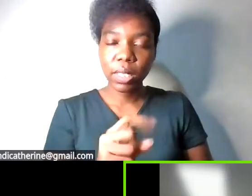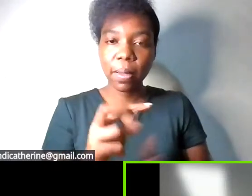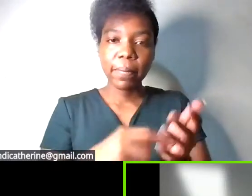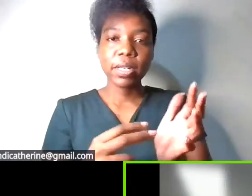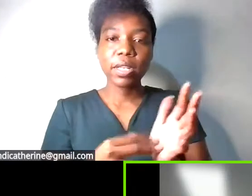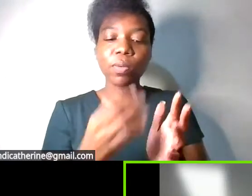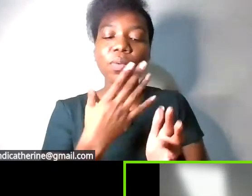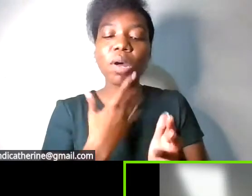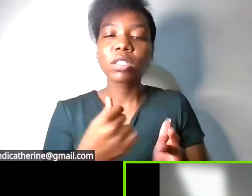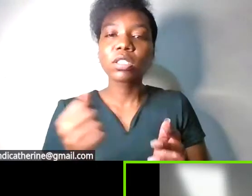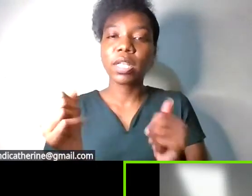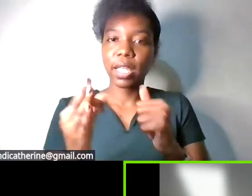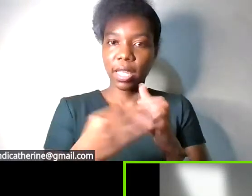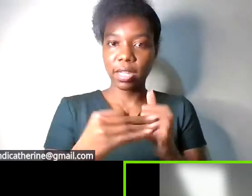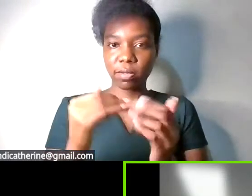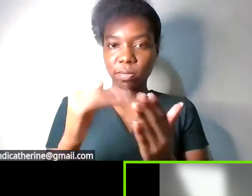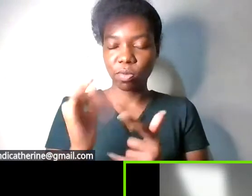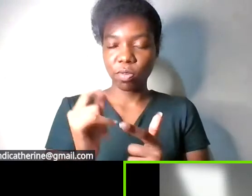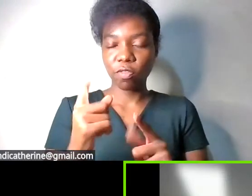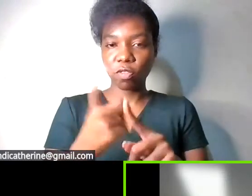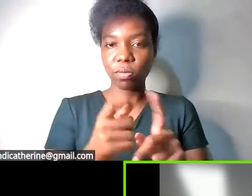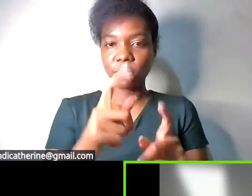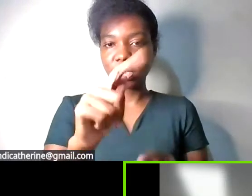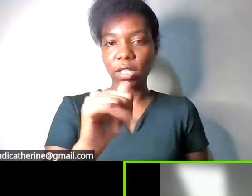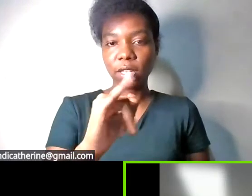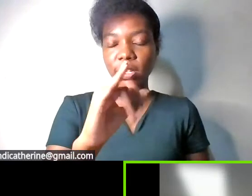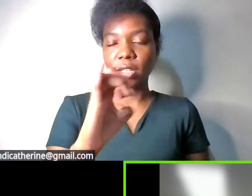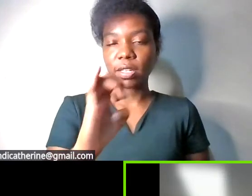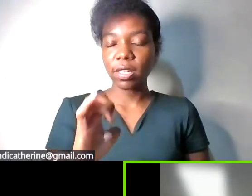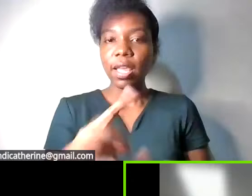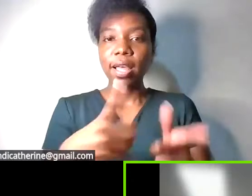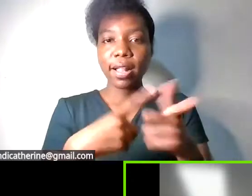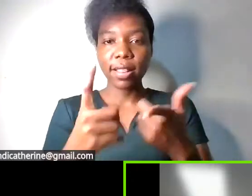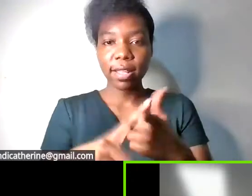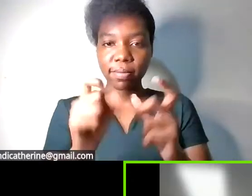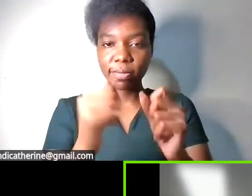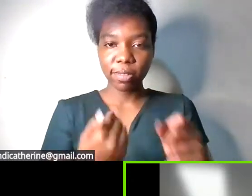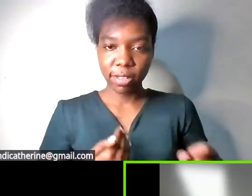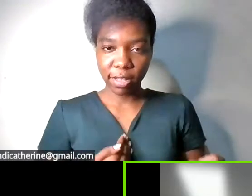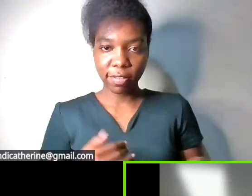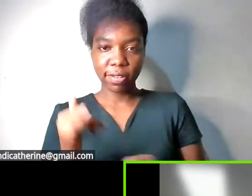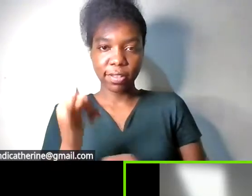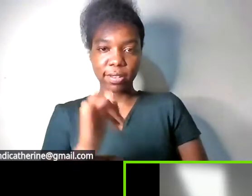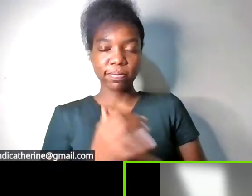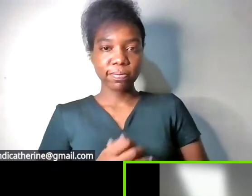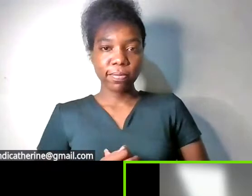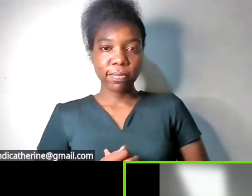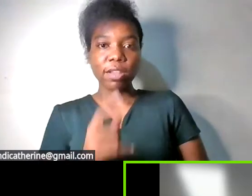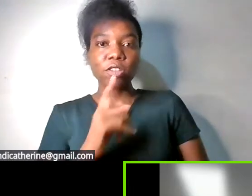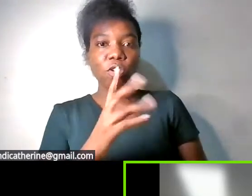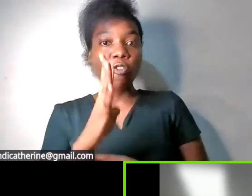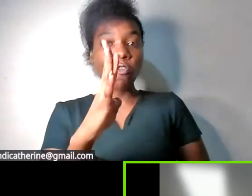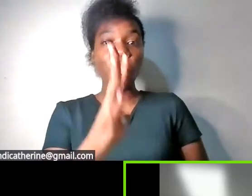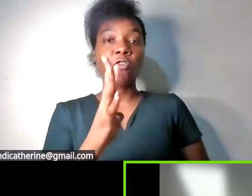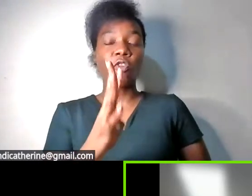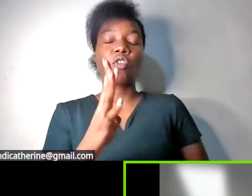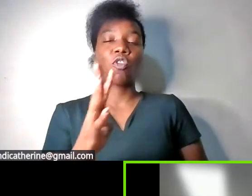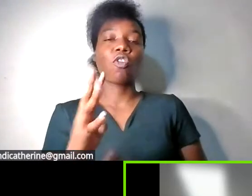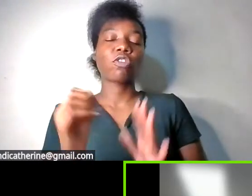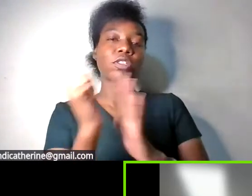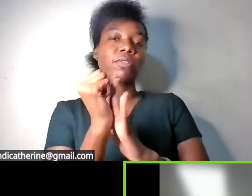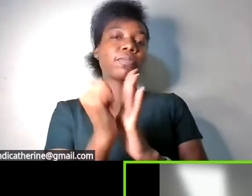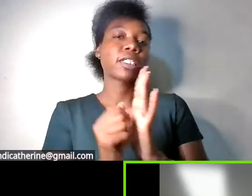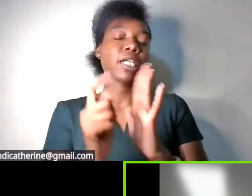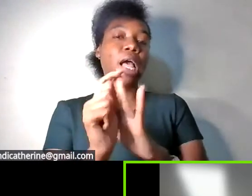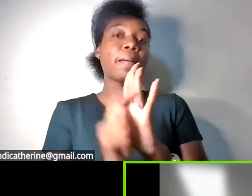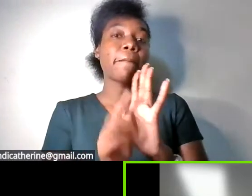your OSSD, which translates to only 8 months of schooling here at Tayi, 4 semesters. All right. So they can actually complete